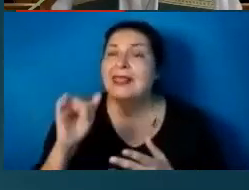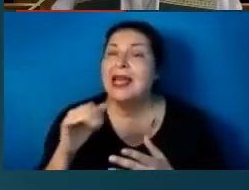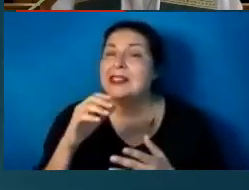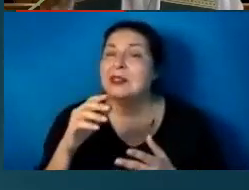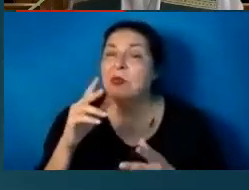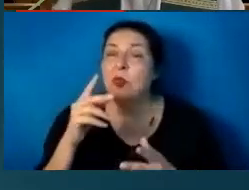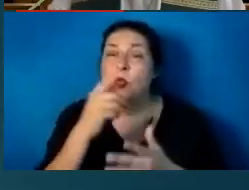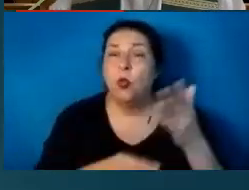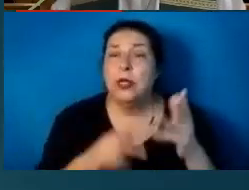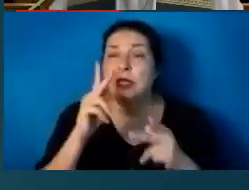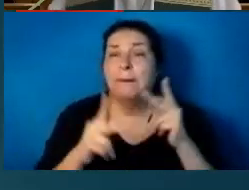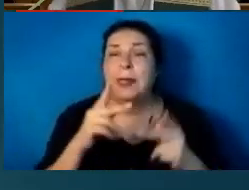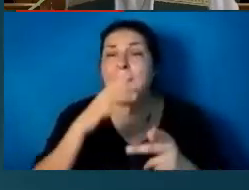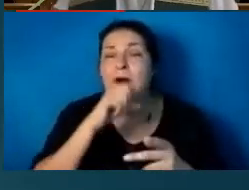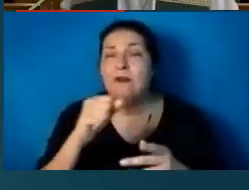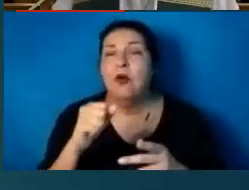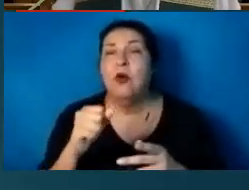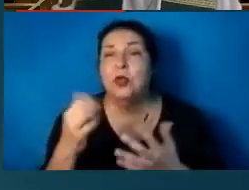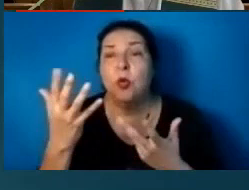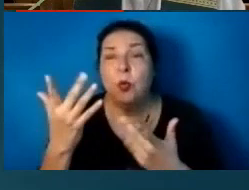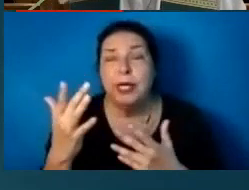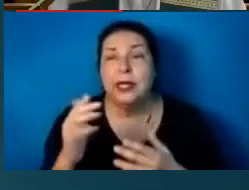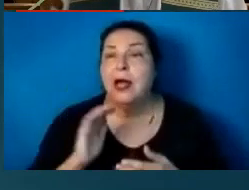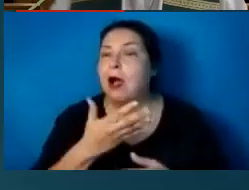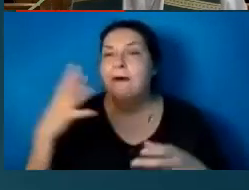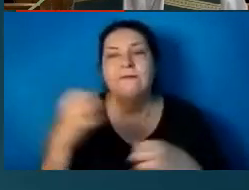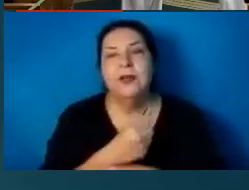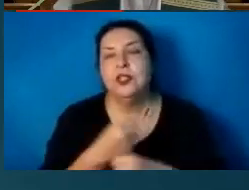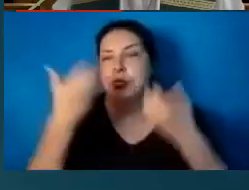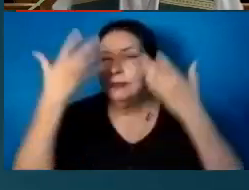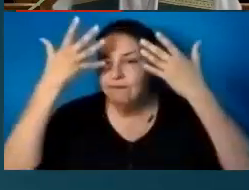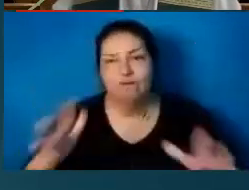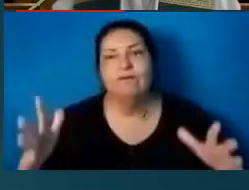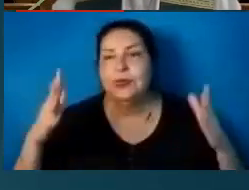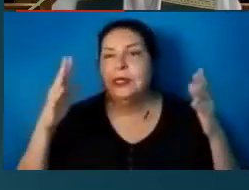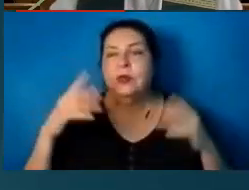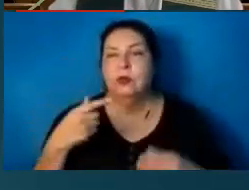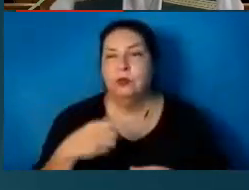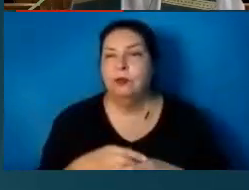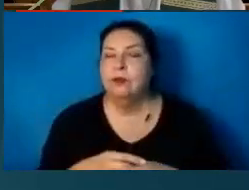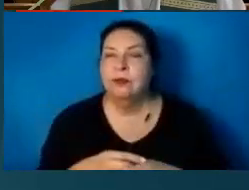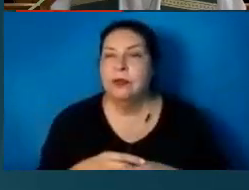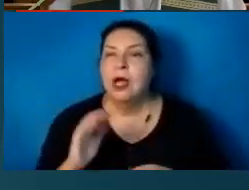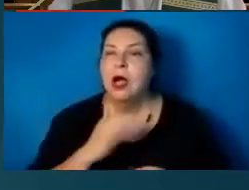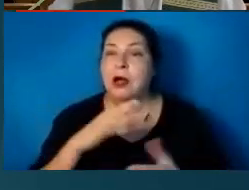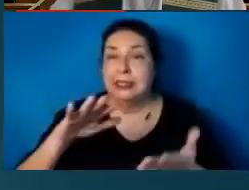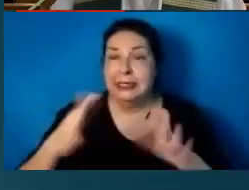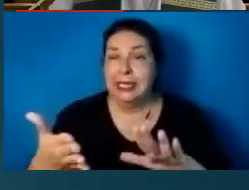for. Our victory is won. Our death has been destroyed."